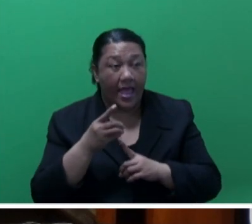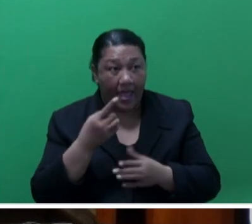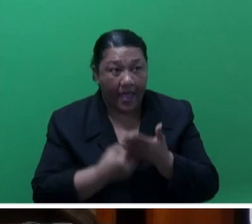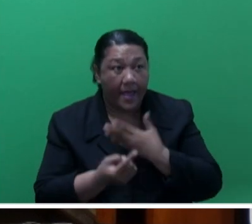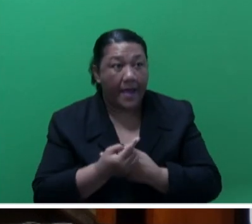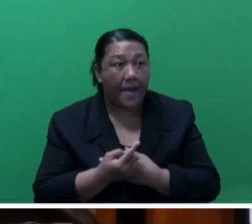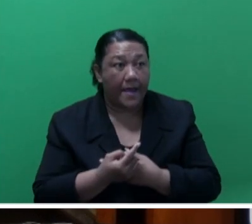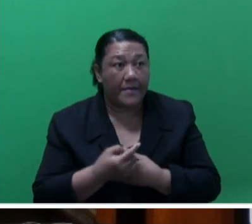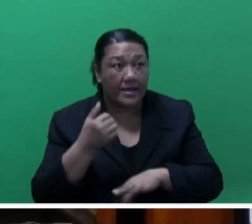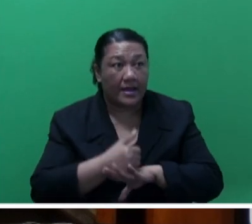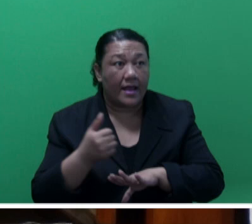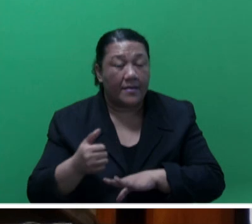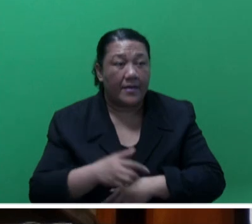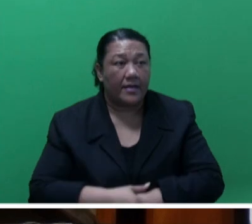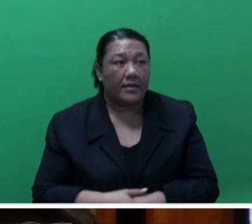in Wairambitia,